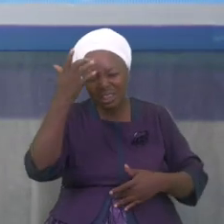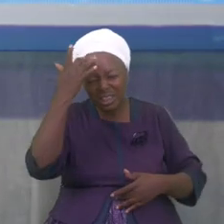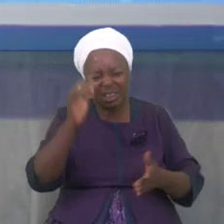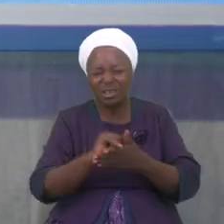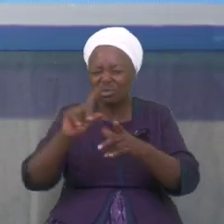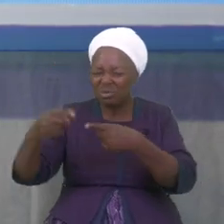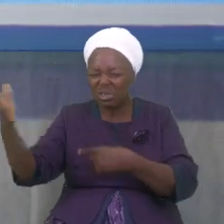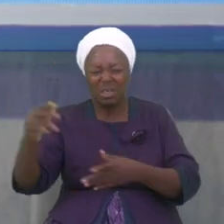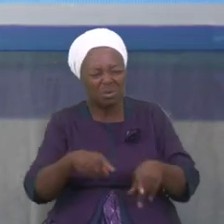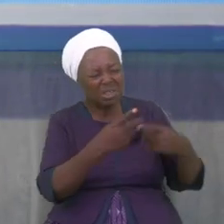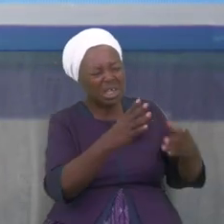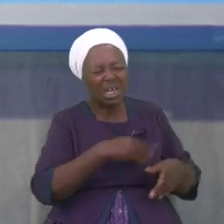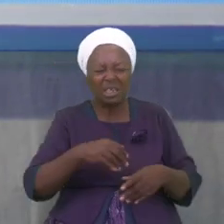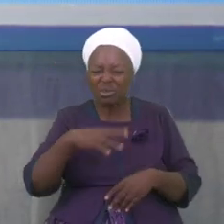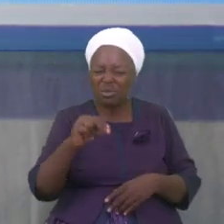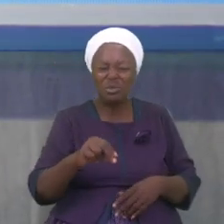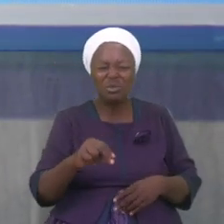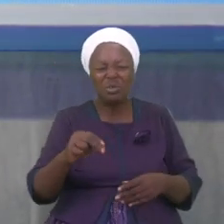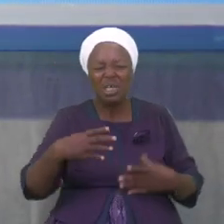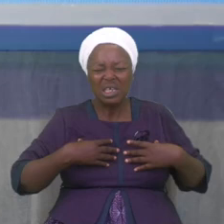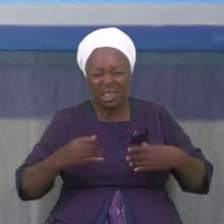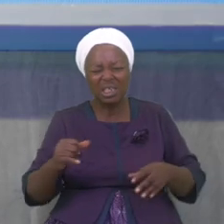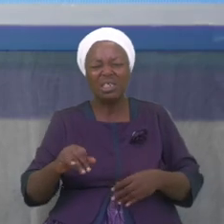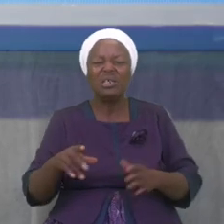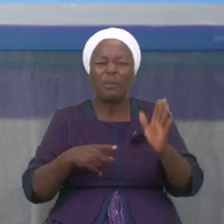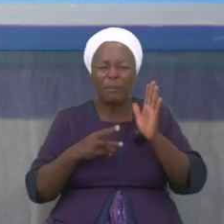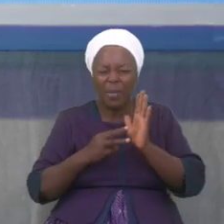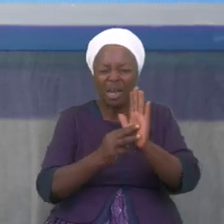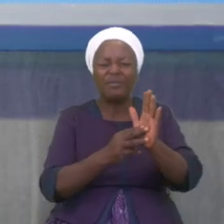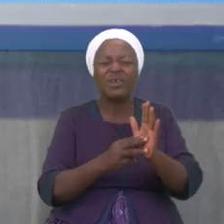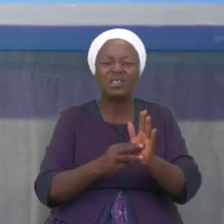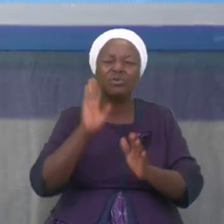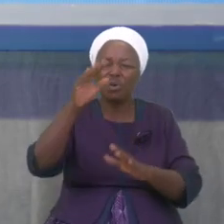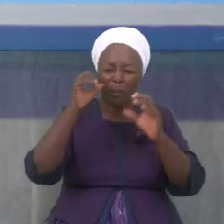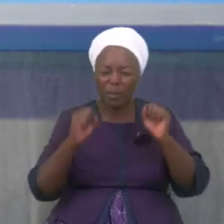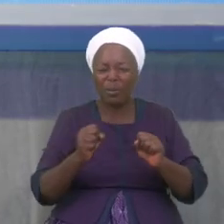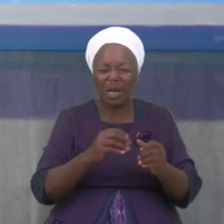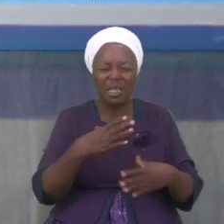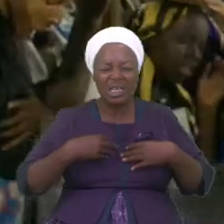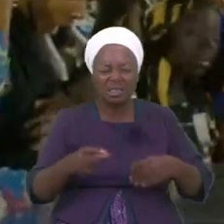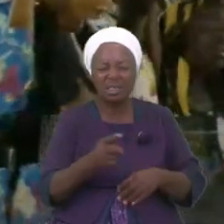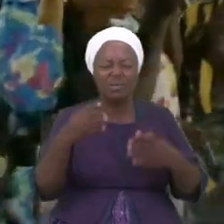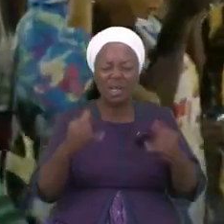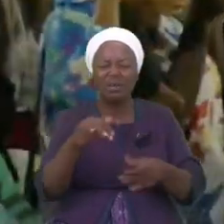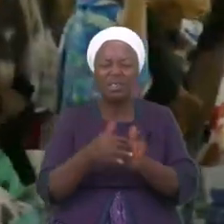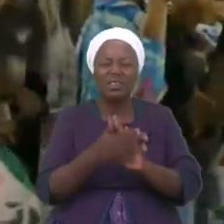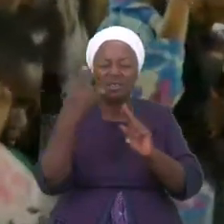there, and they have not been healed, manifest your power, heal them now in Jesus'